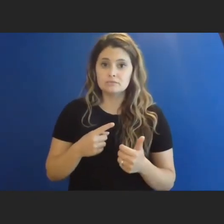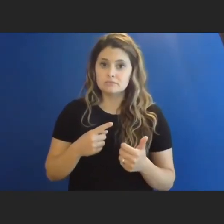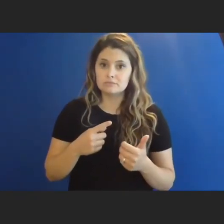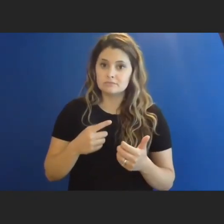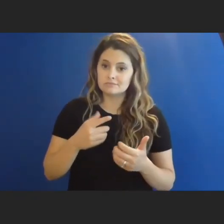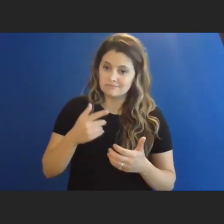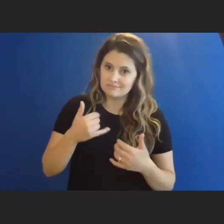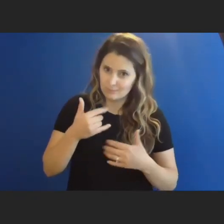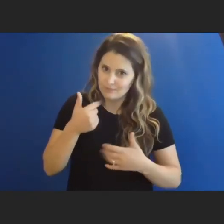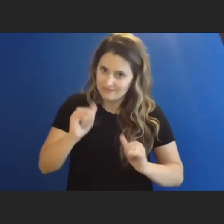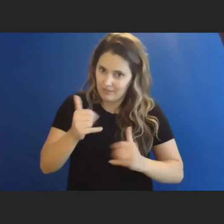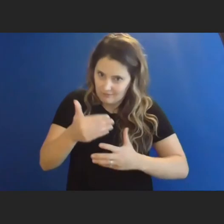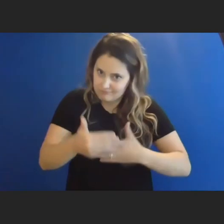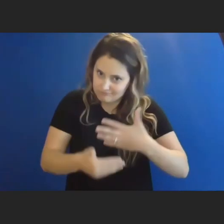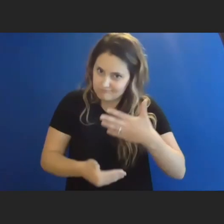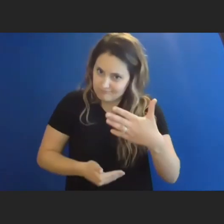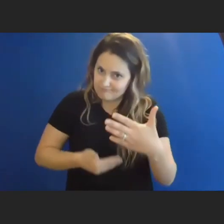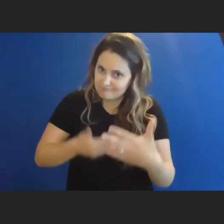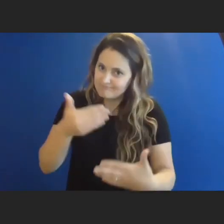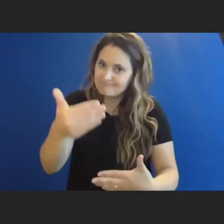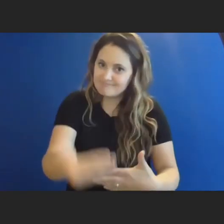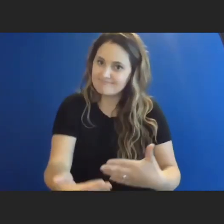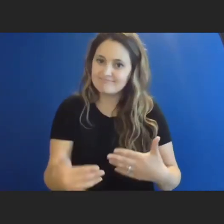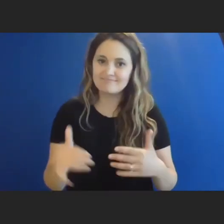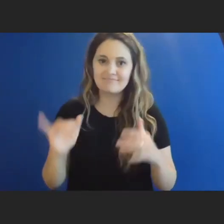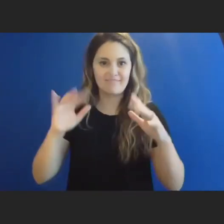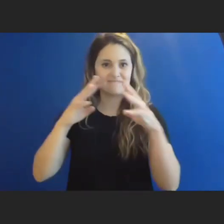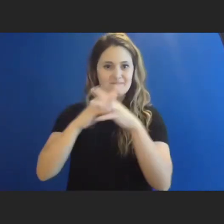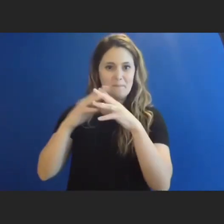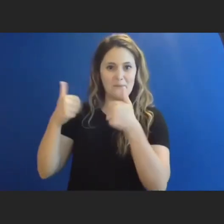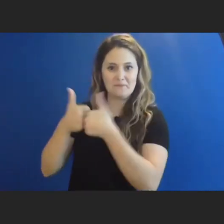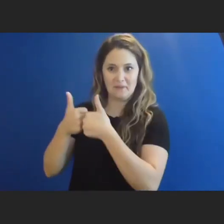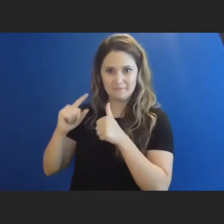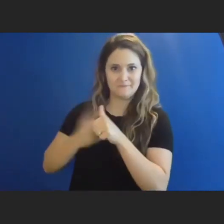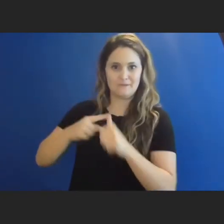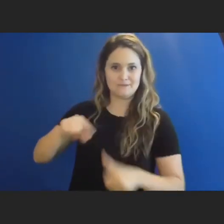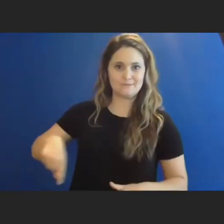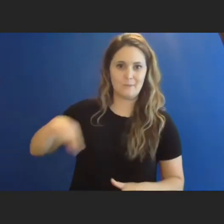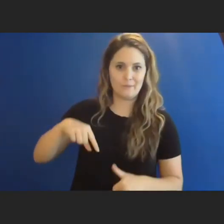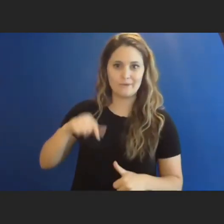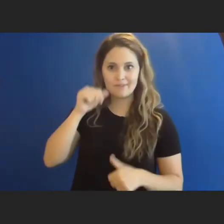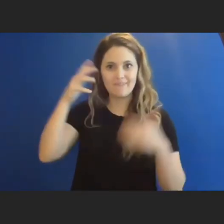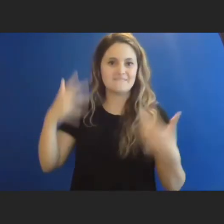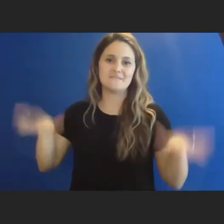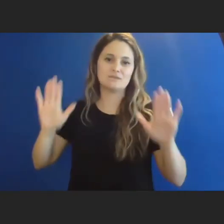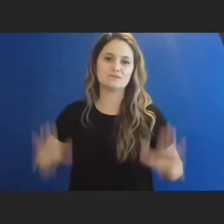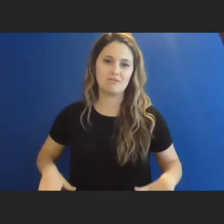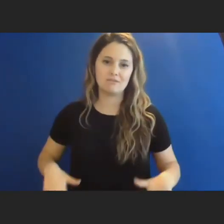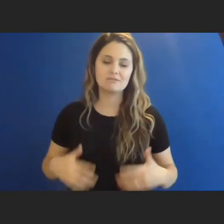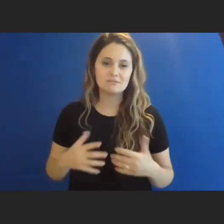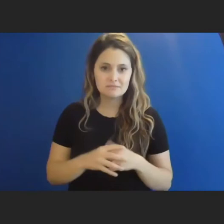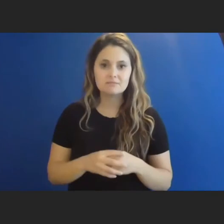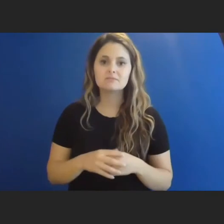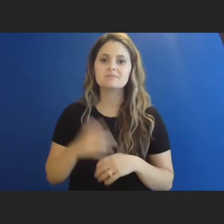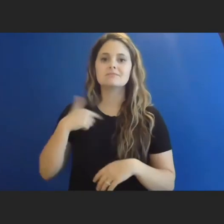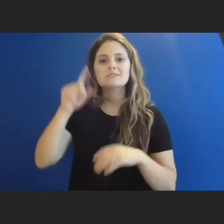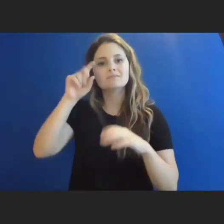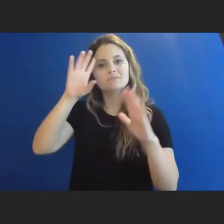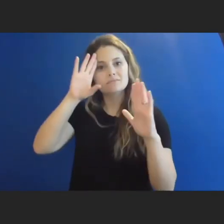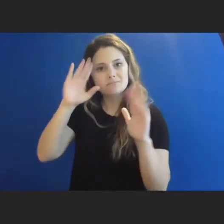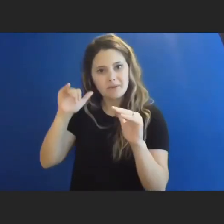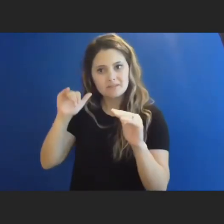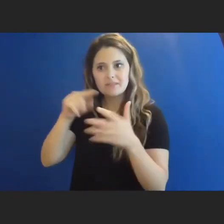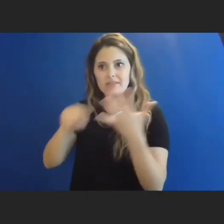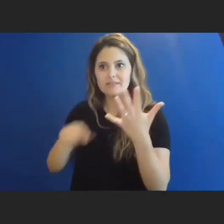game. We can't expect that we've won. In fact, we need to expect the